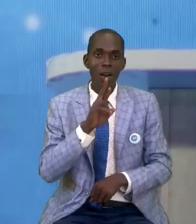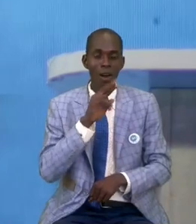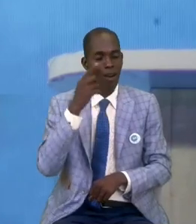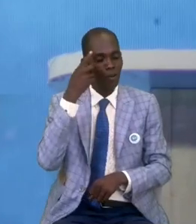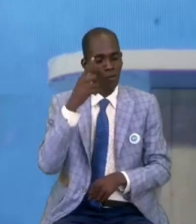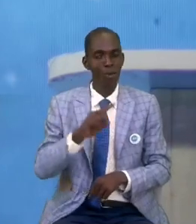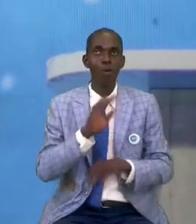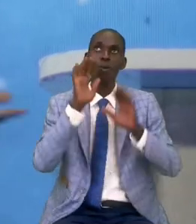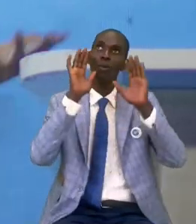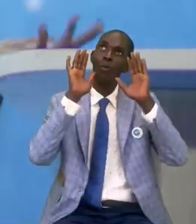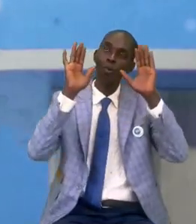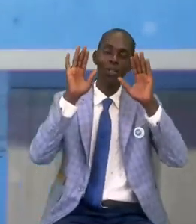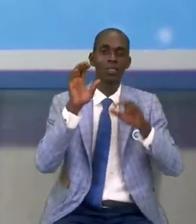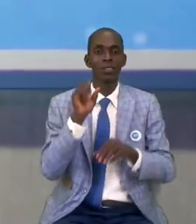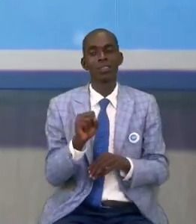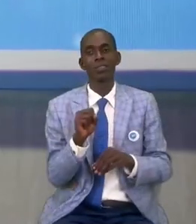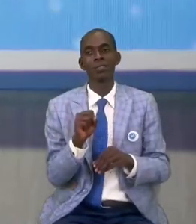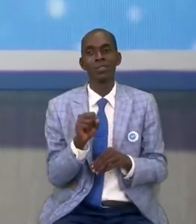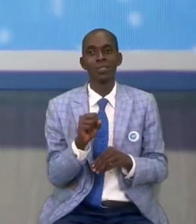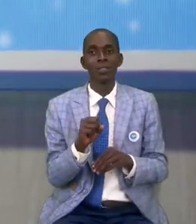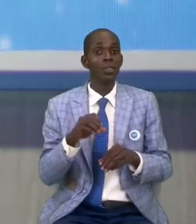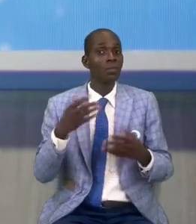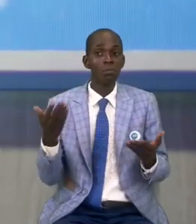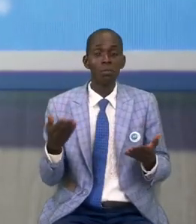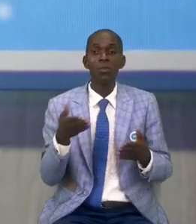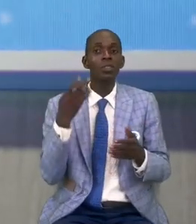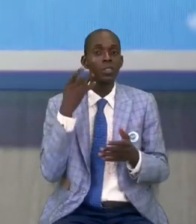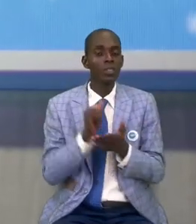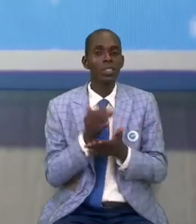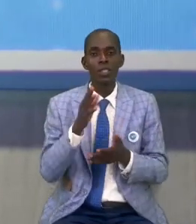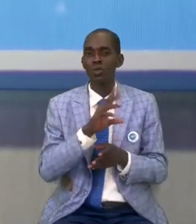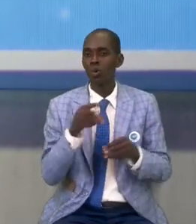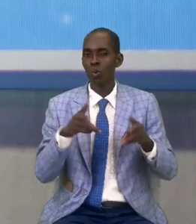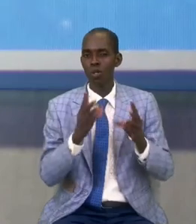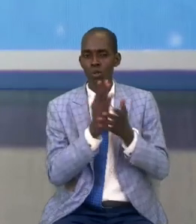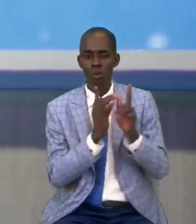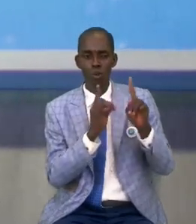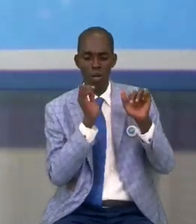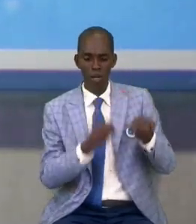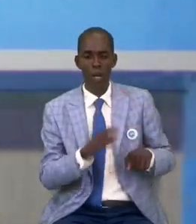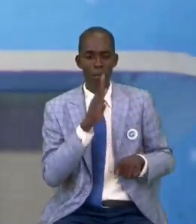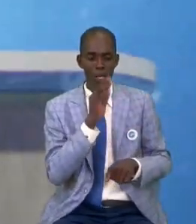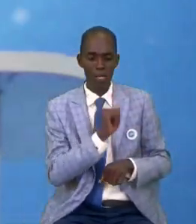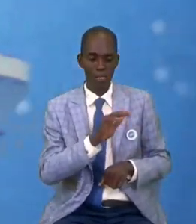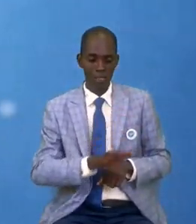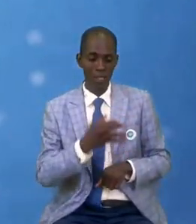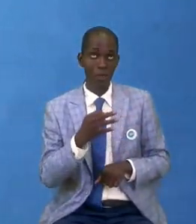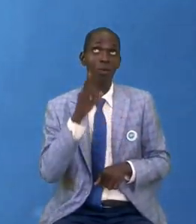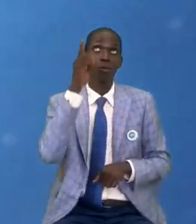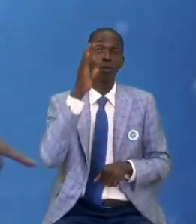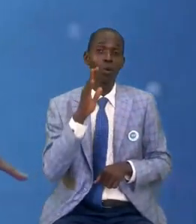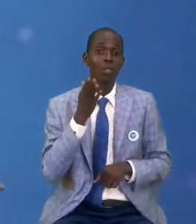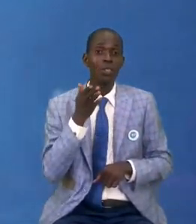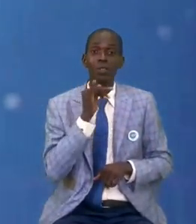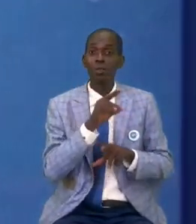of God. So there's no way God, the Creator, the Most High, can dwell with